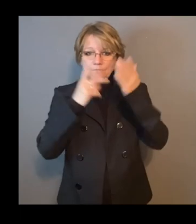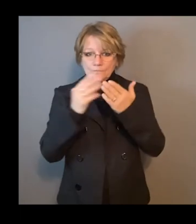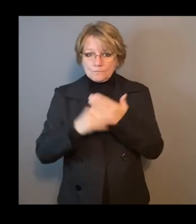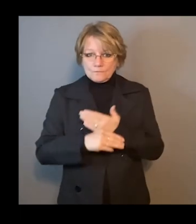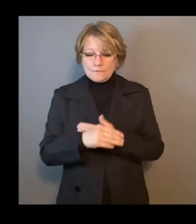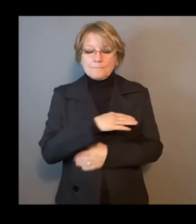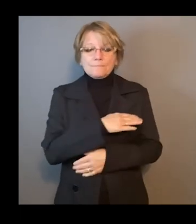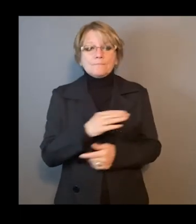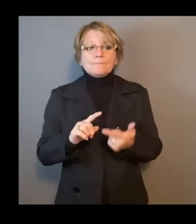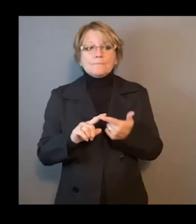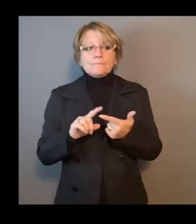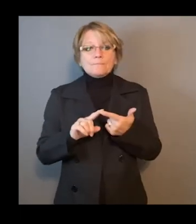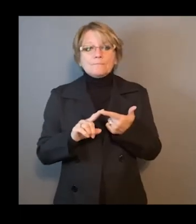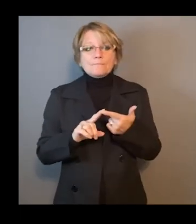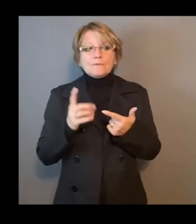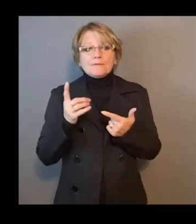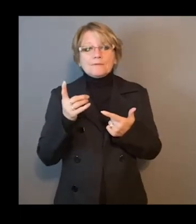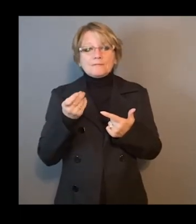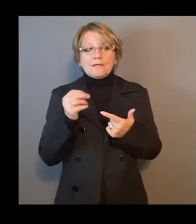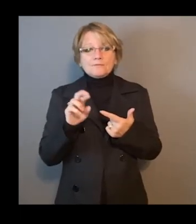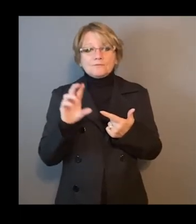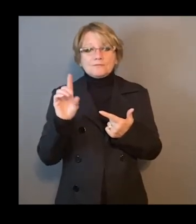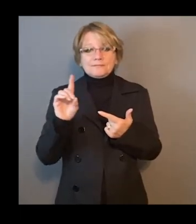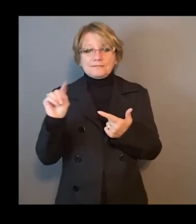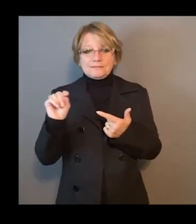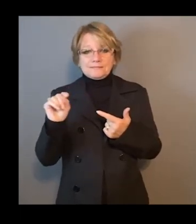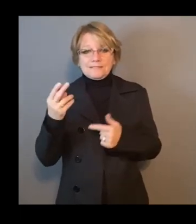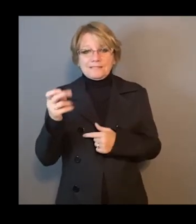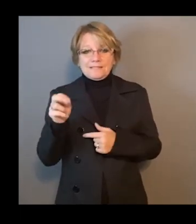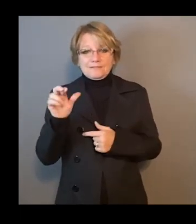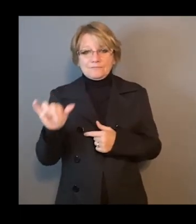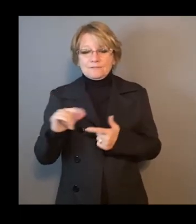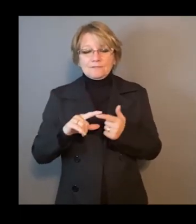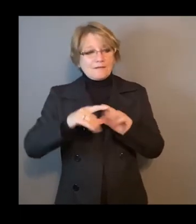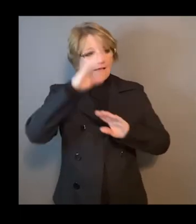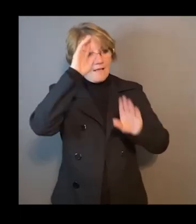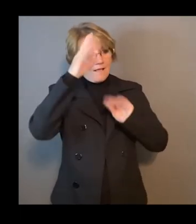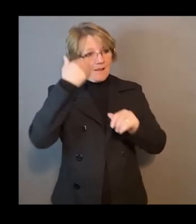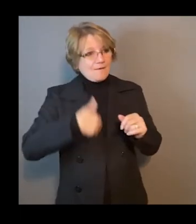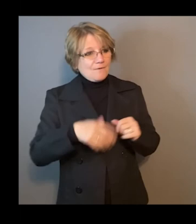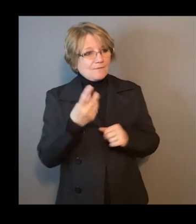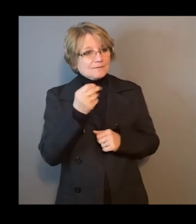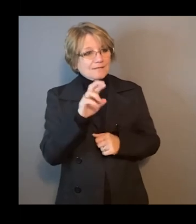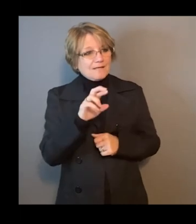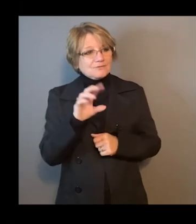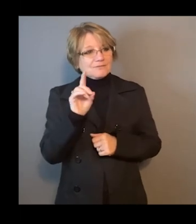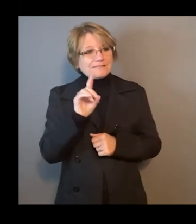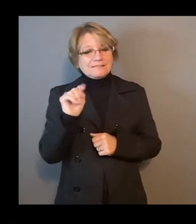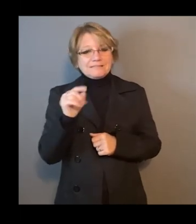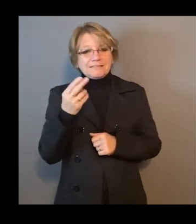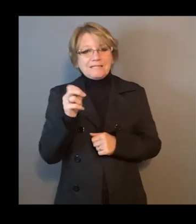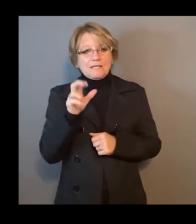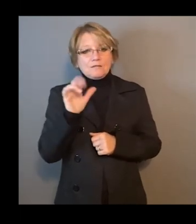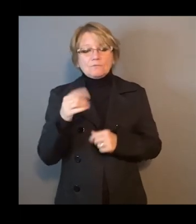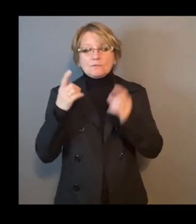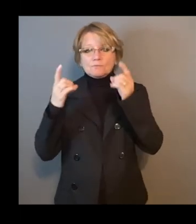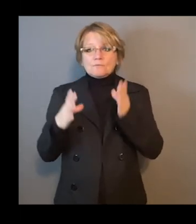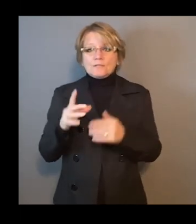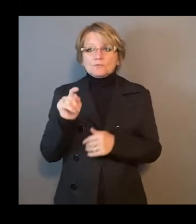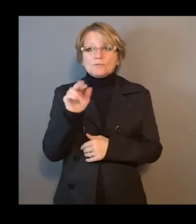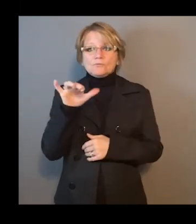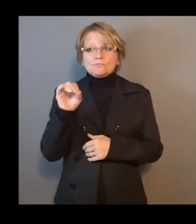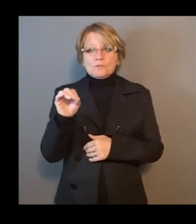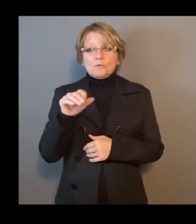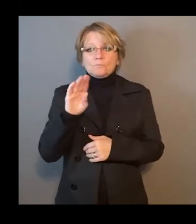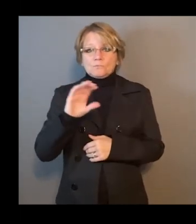And now, Dr. D.T. Henry. How y'all doing, everybody? Dr. D.T. Henry here, director of TRIO at